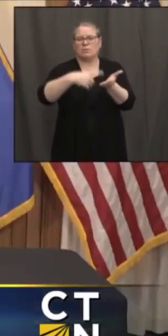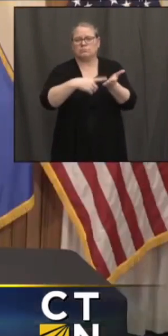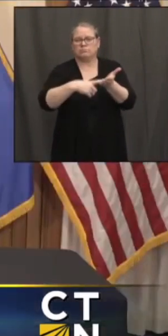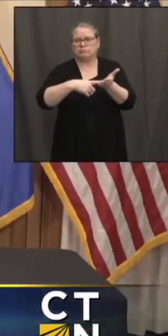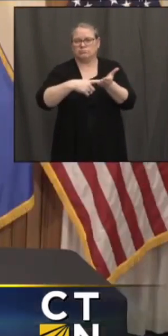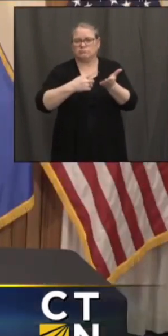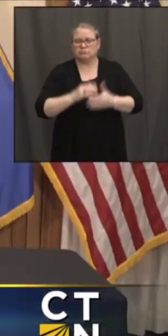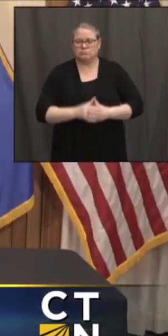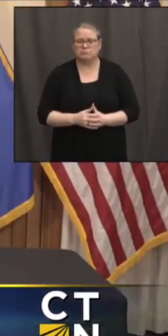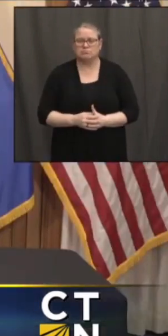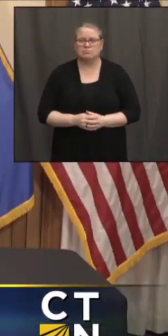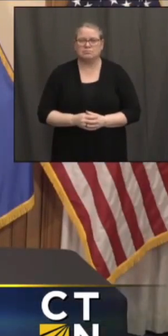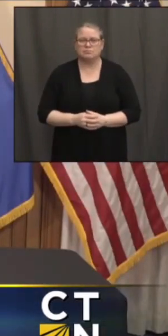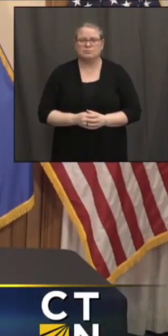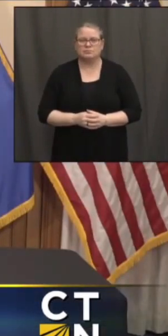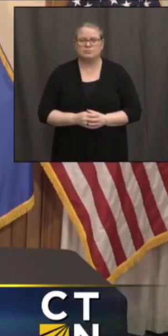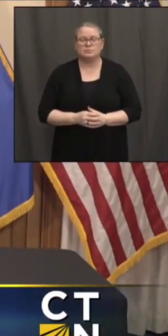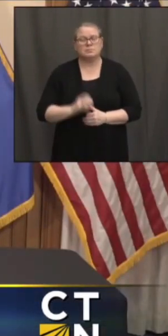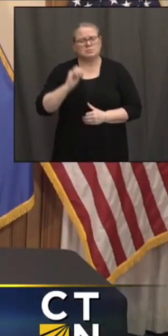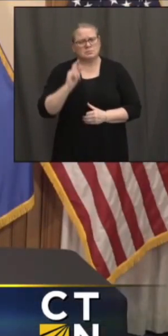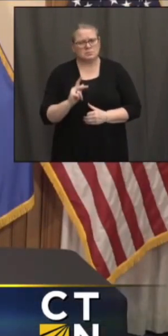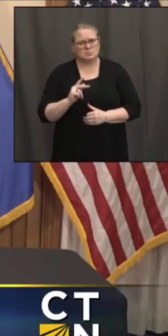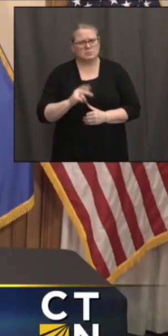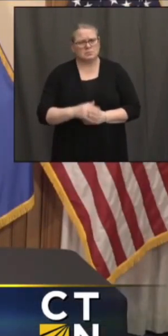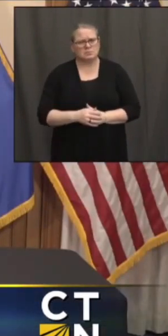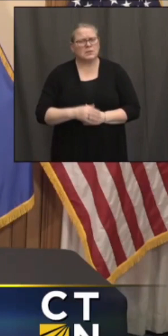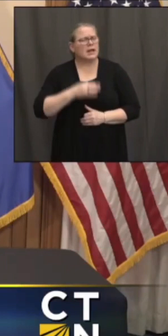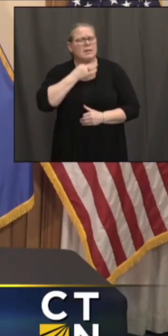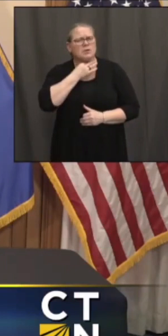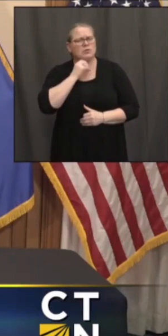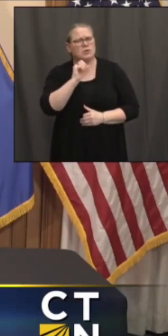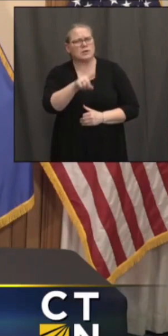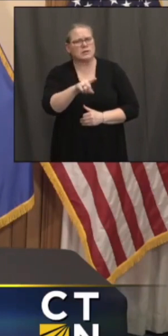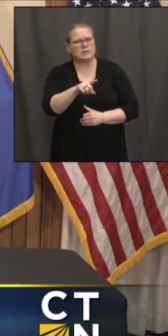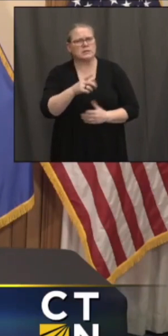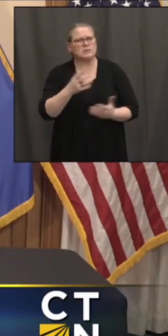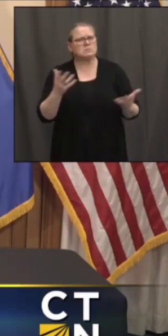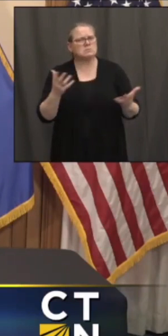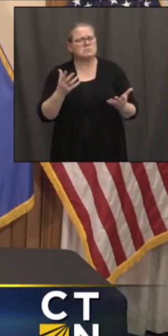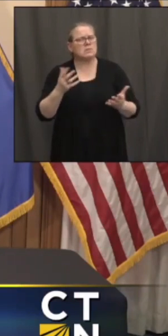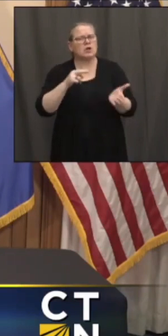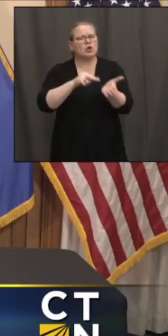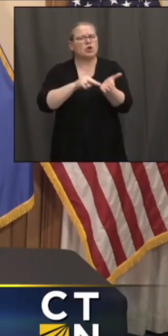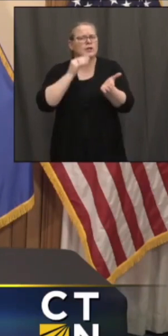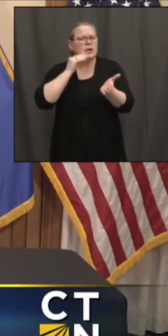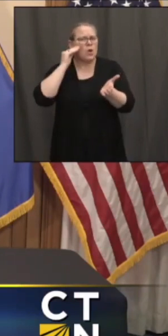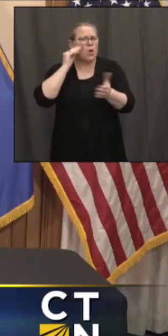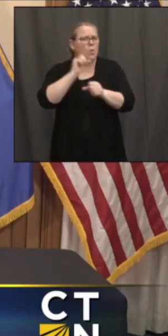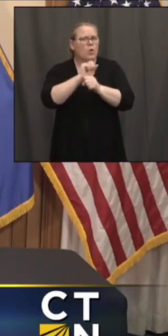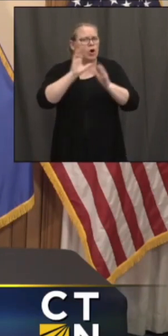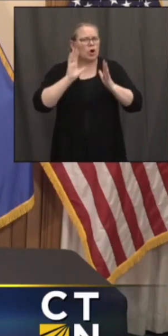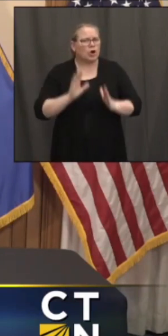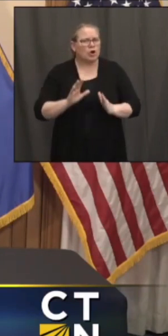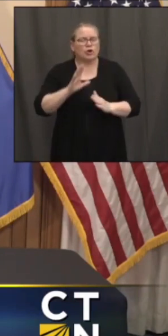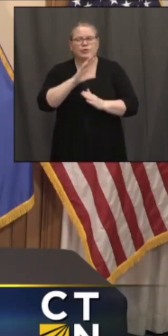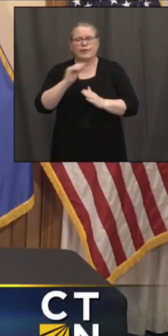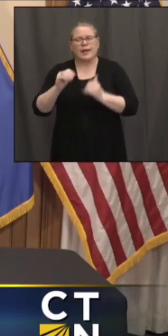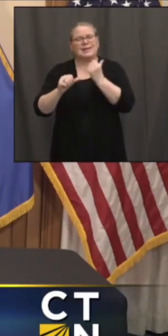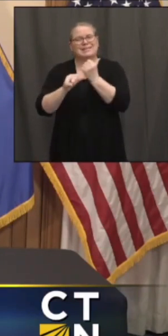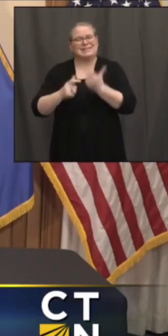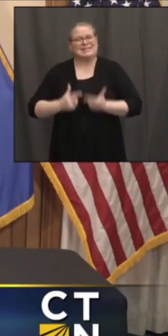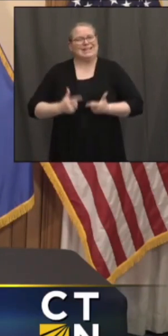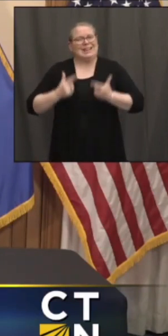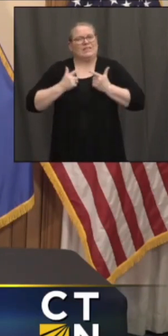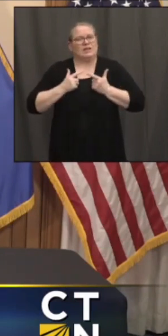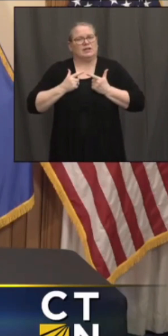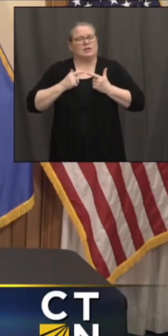Okay. And do we know at this point how many nursing home workers and how many assisted living workers have received at least one